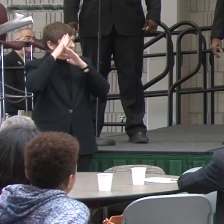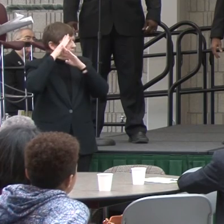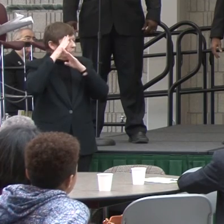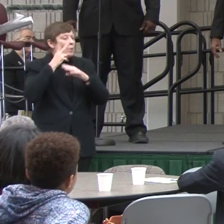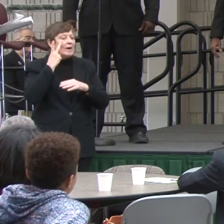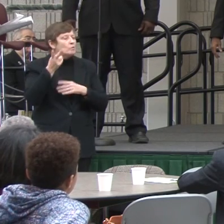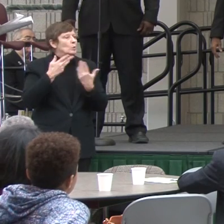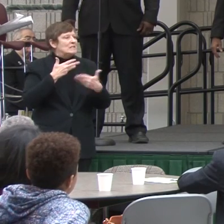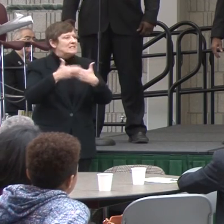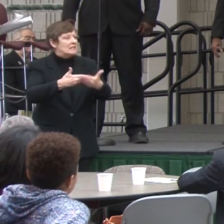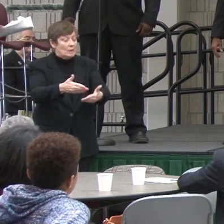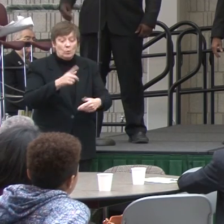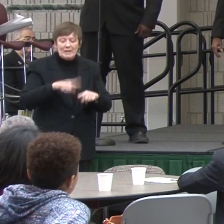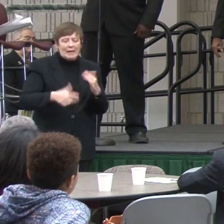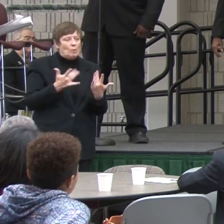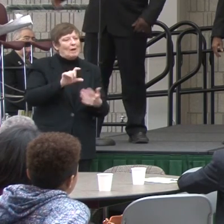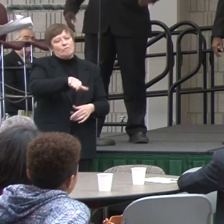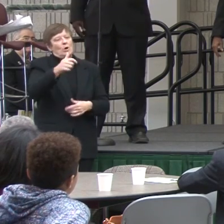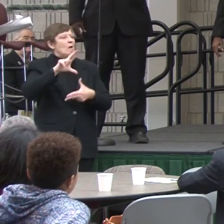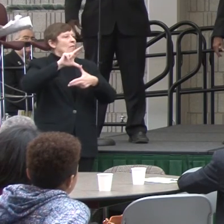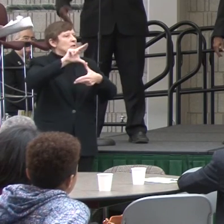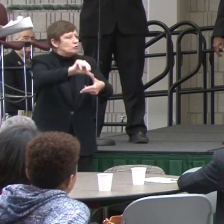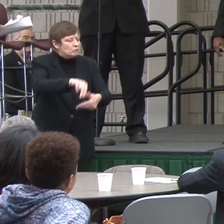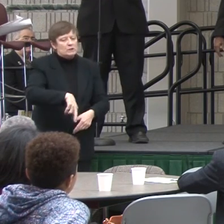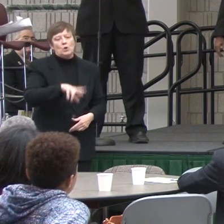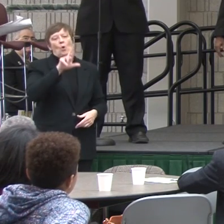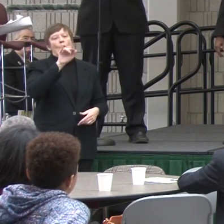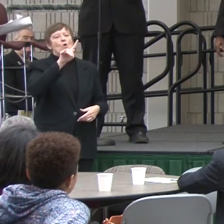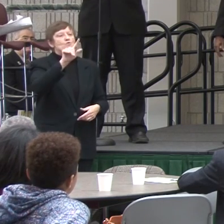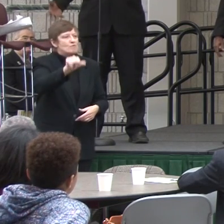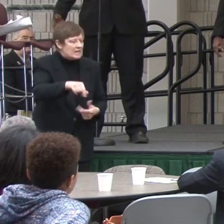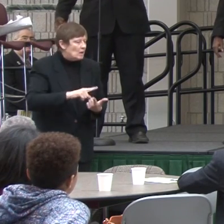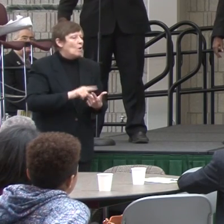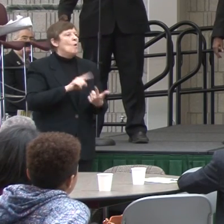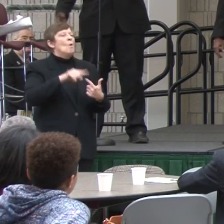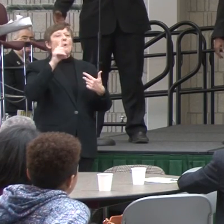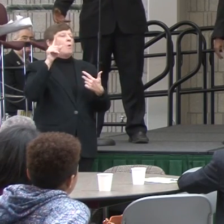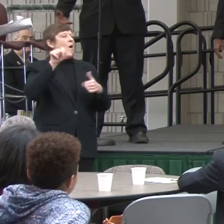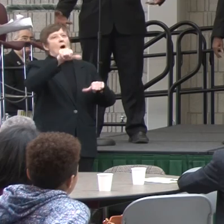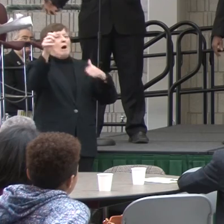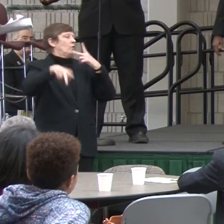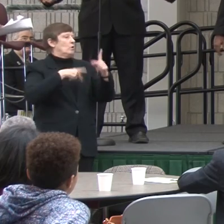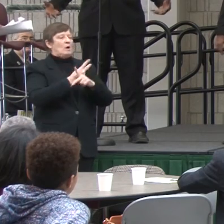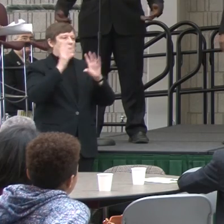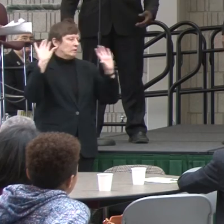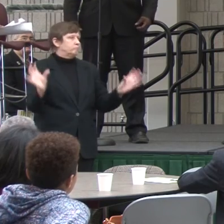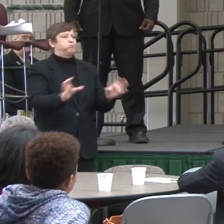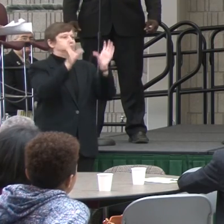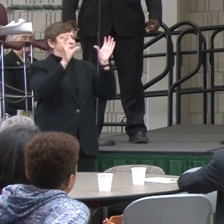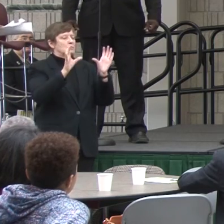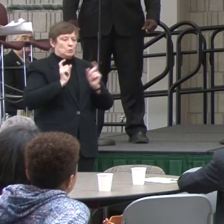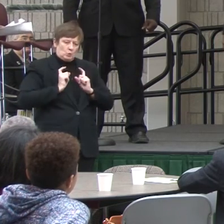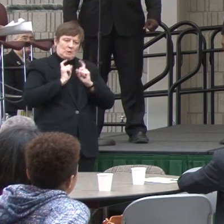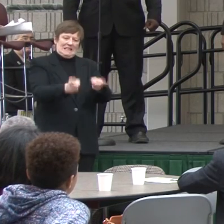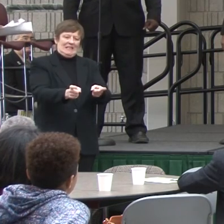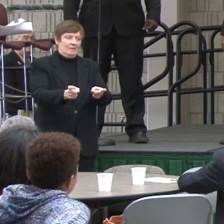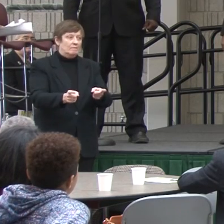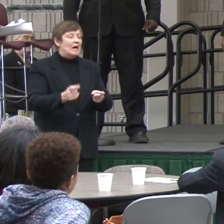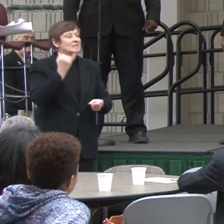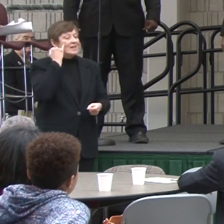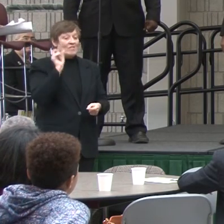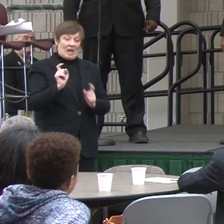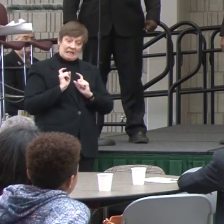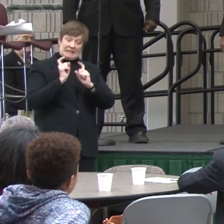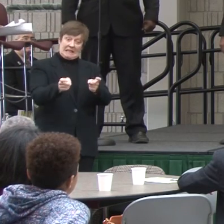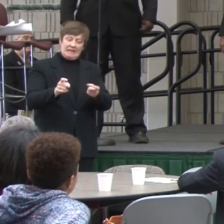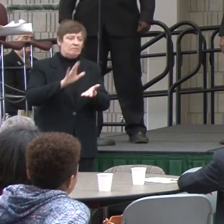in its path. And we can't wait for another Katrina or Rita or Fukushima to find it in our hearts to give. As if it wipes the slate